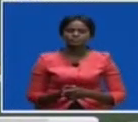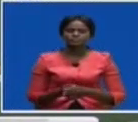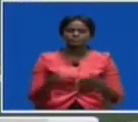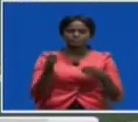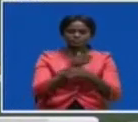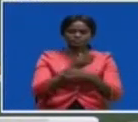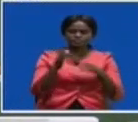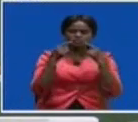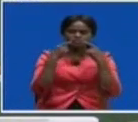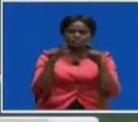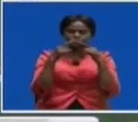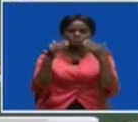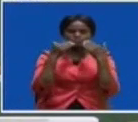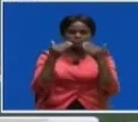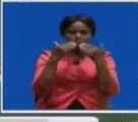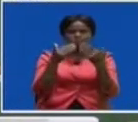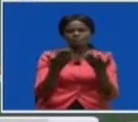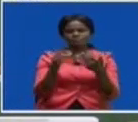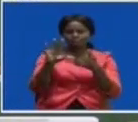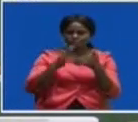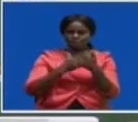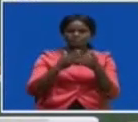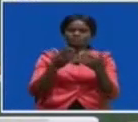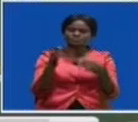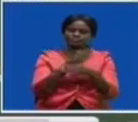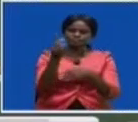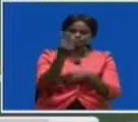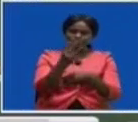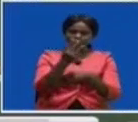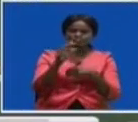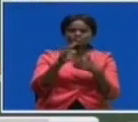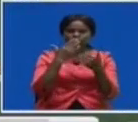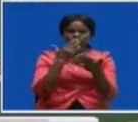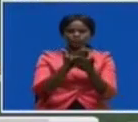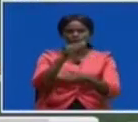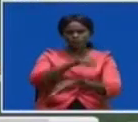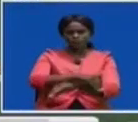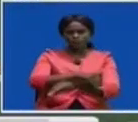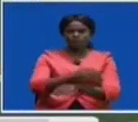We end Business News. Thank you so much for watching. Do join us for another bulletin on Wednesday. Thanks for watching.